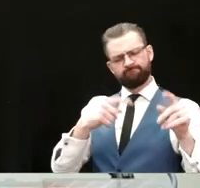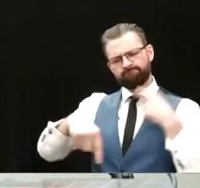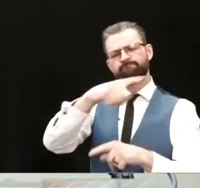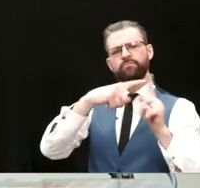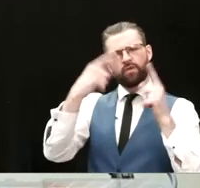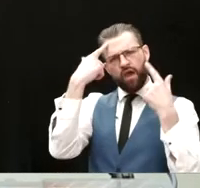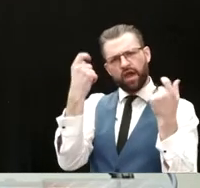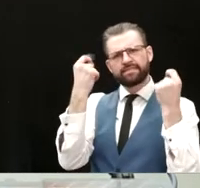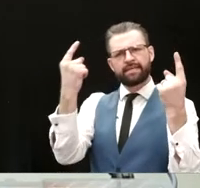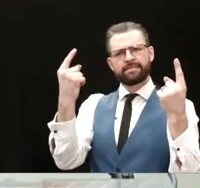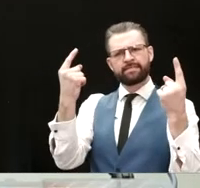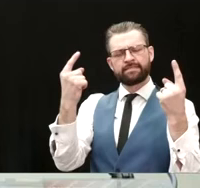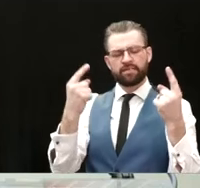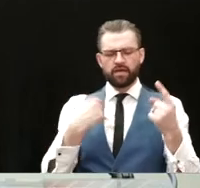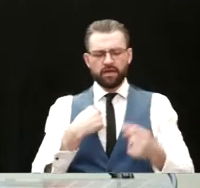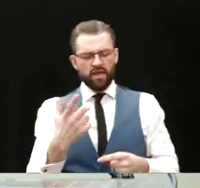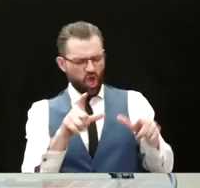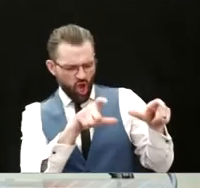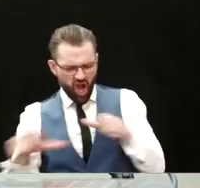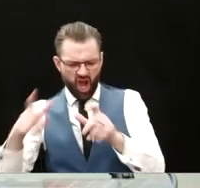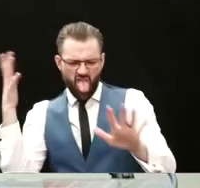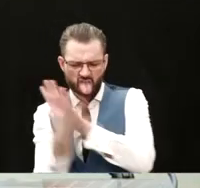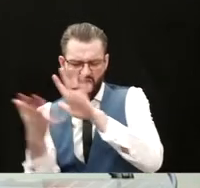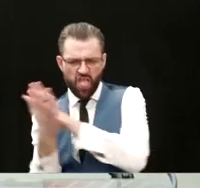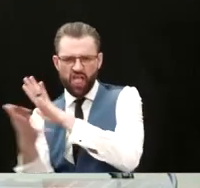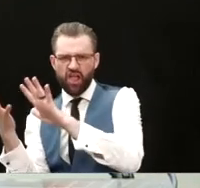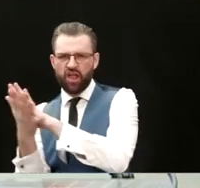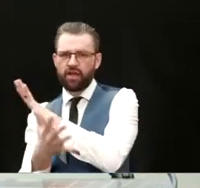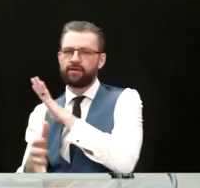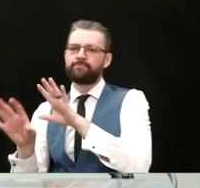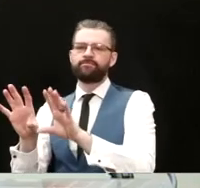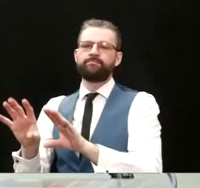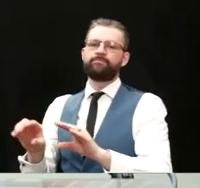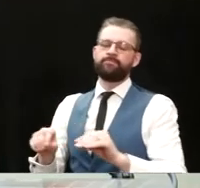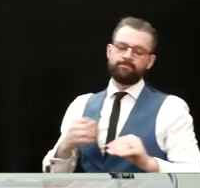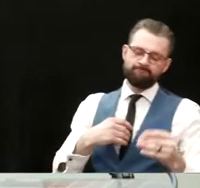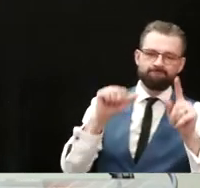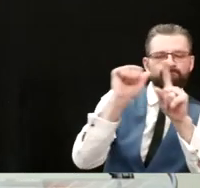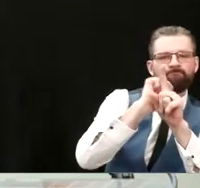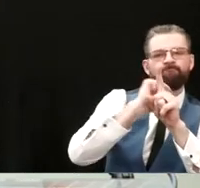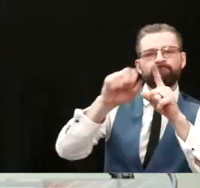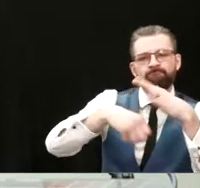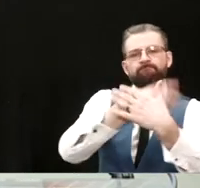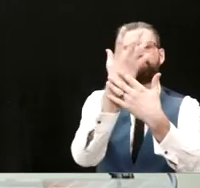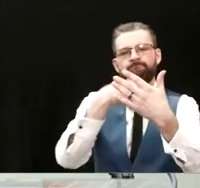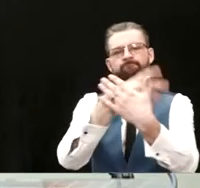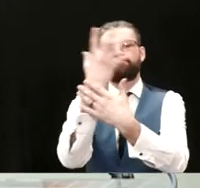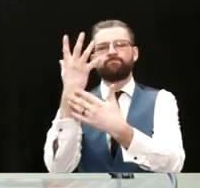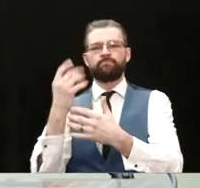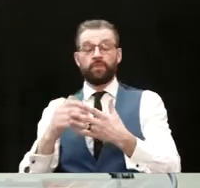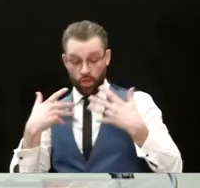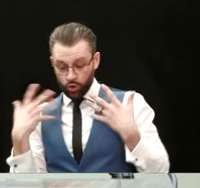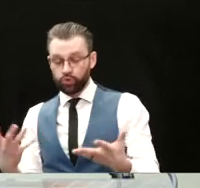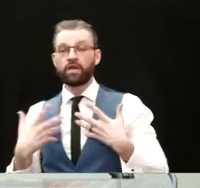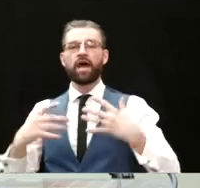understanding. Instead of continuous destruction, there is marked restoration. Today,